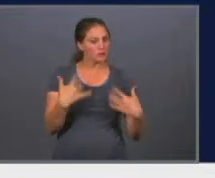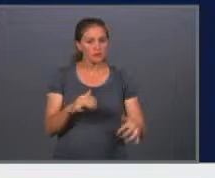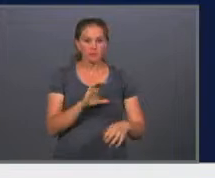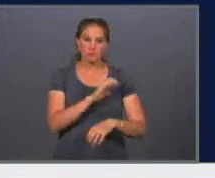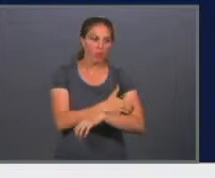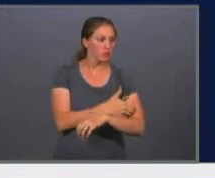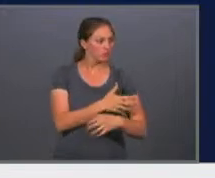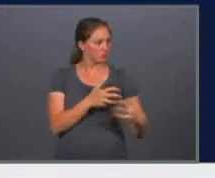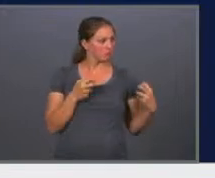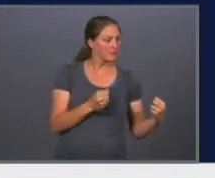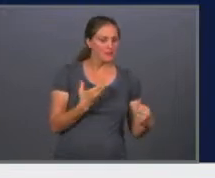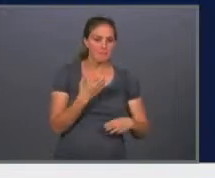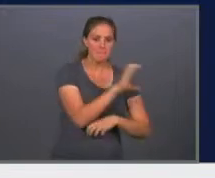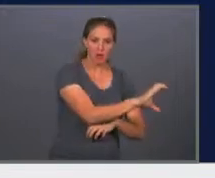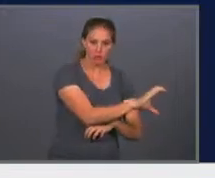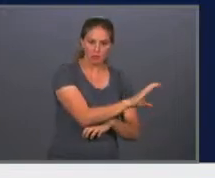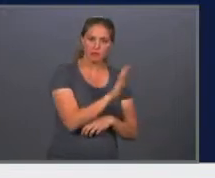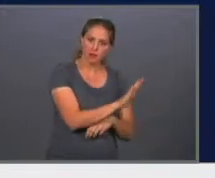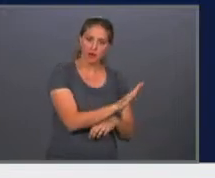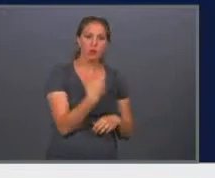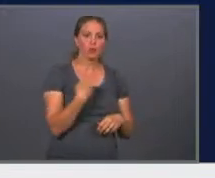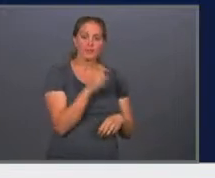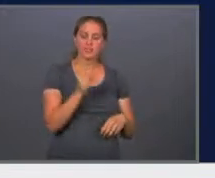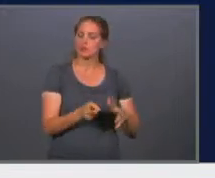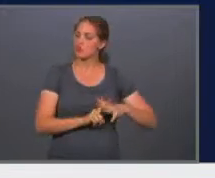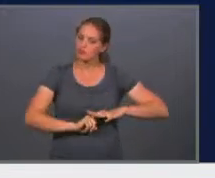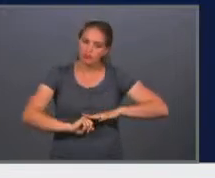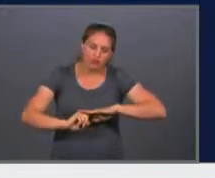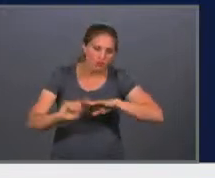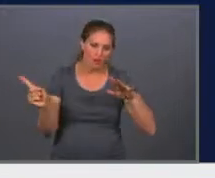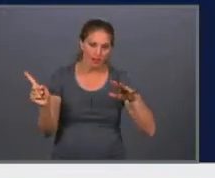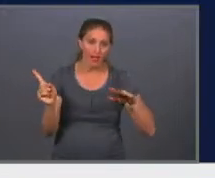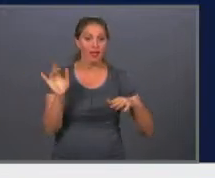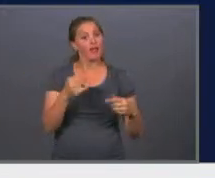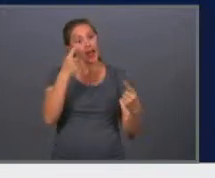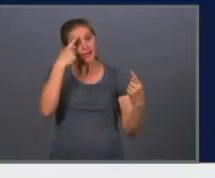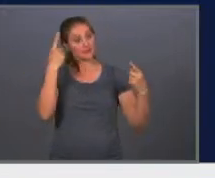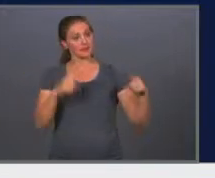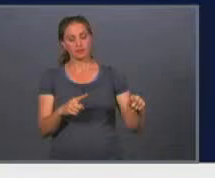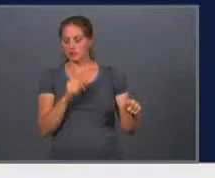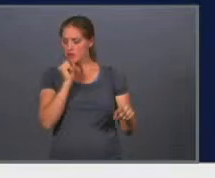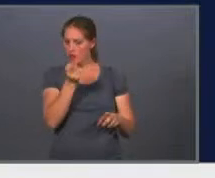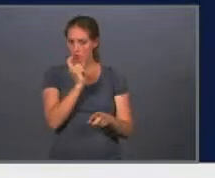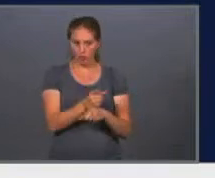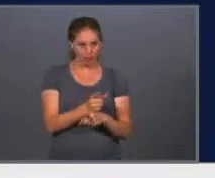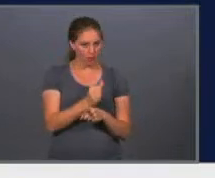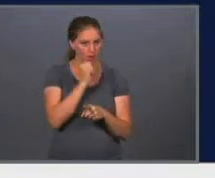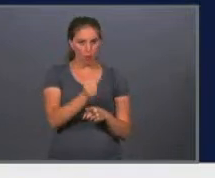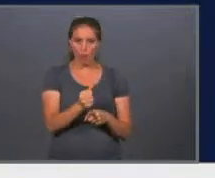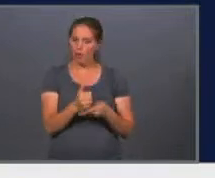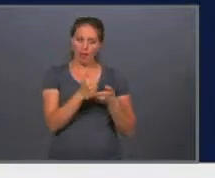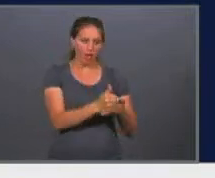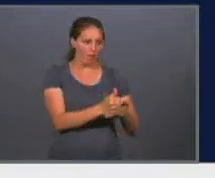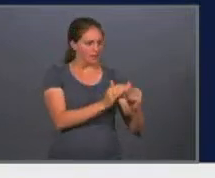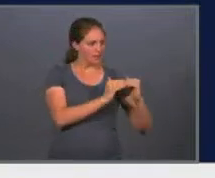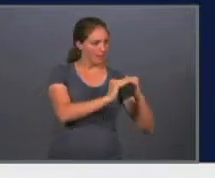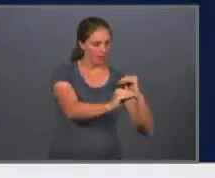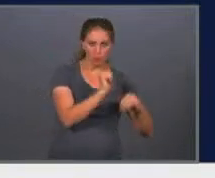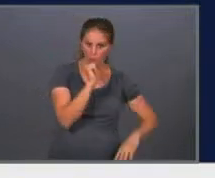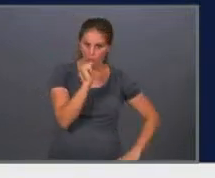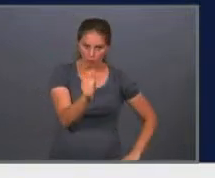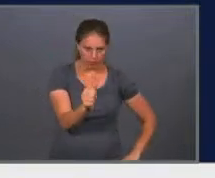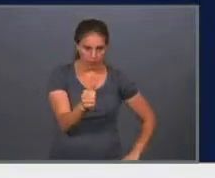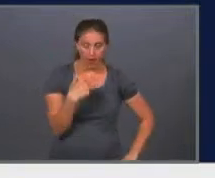their regime, and we need to run away from this. It is not the right deal, and it will not provide stability in that region. I love what I'm seeing with